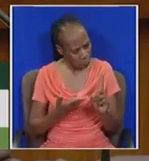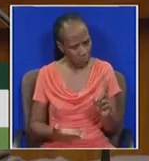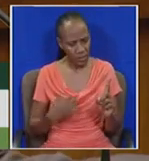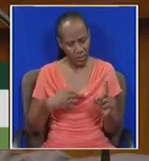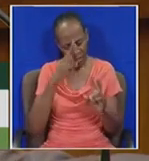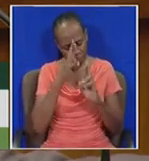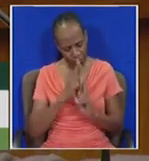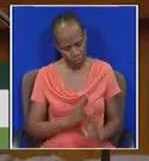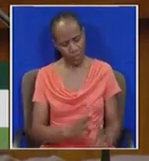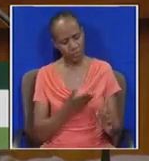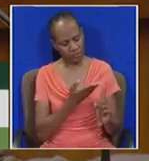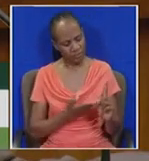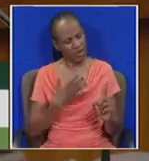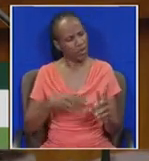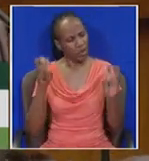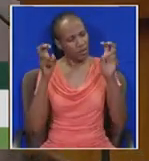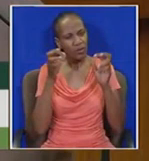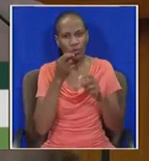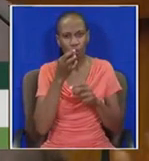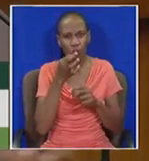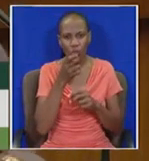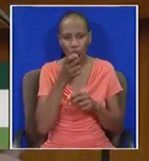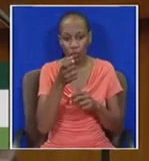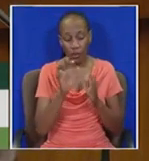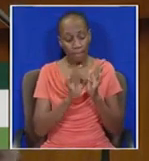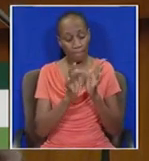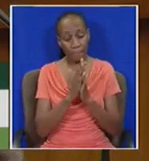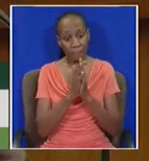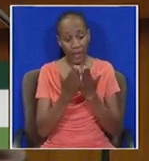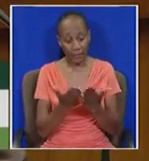I want to quote from the Bible.